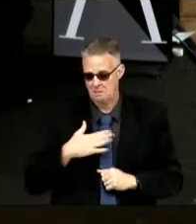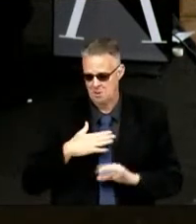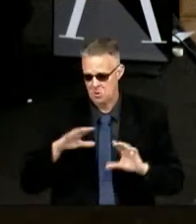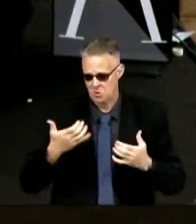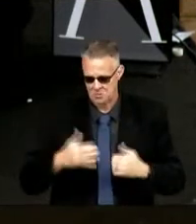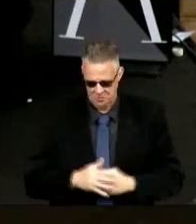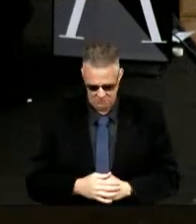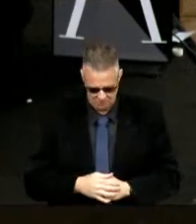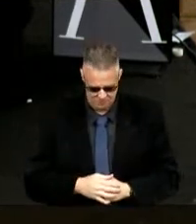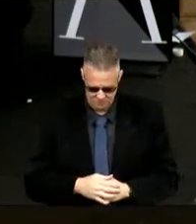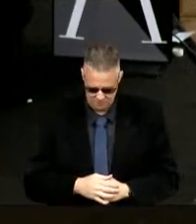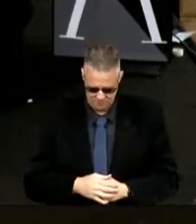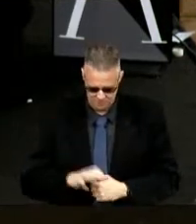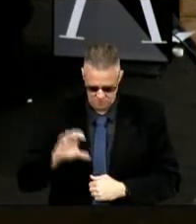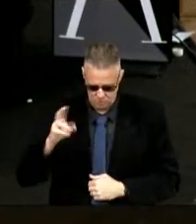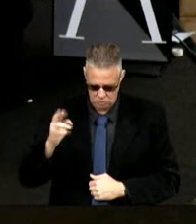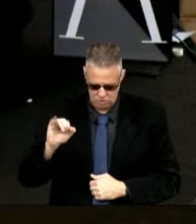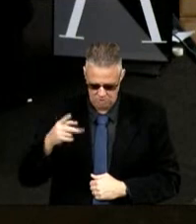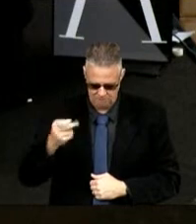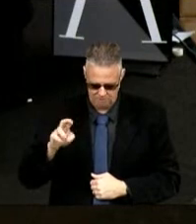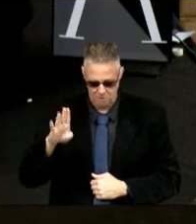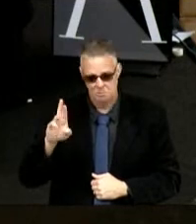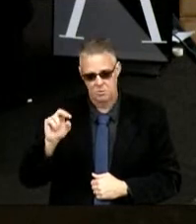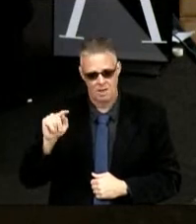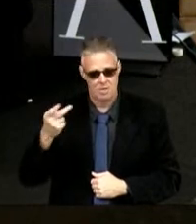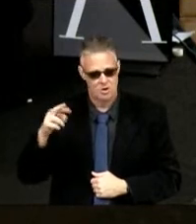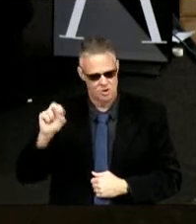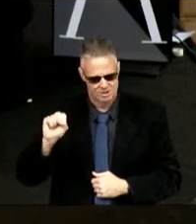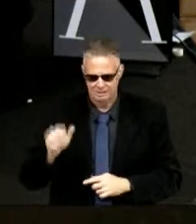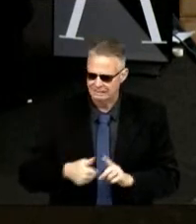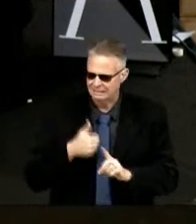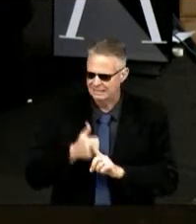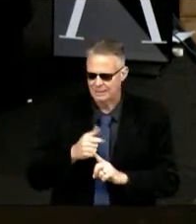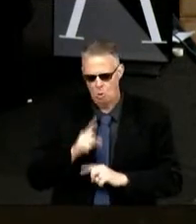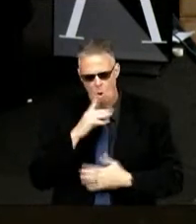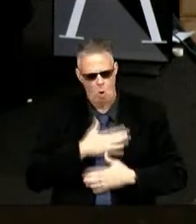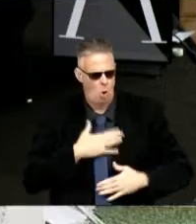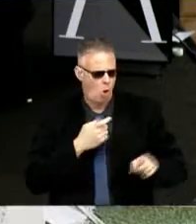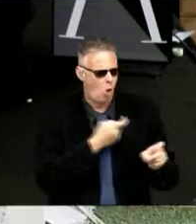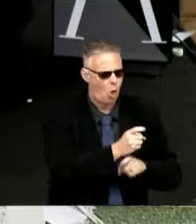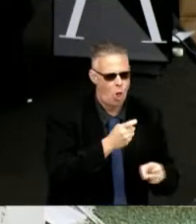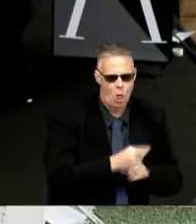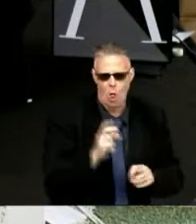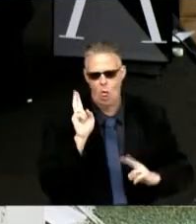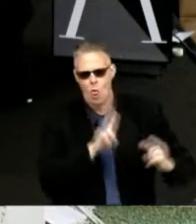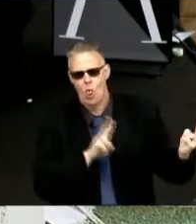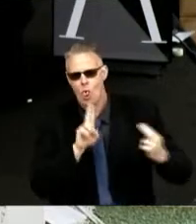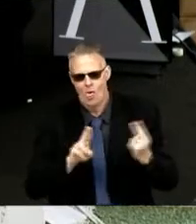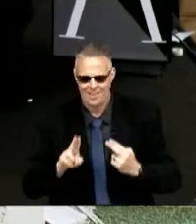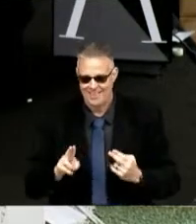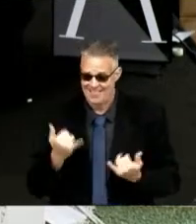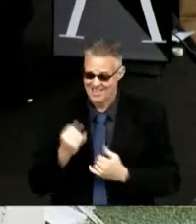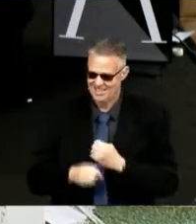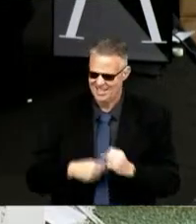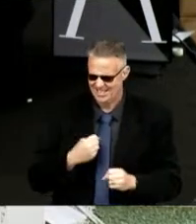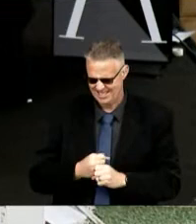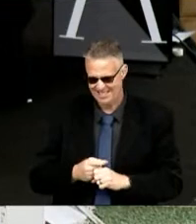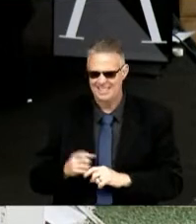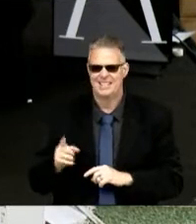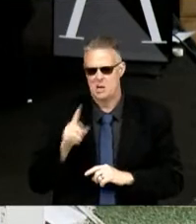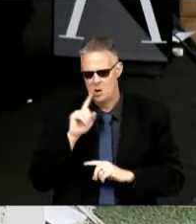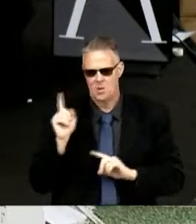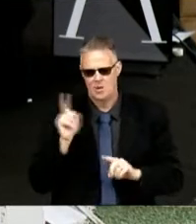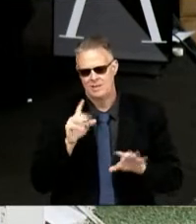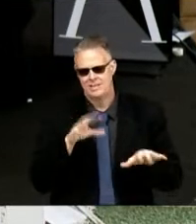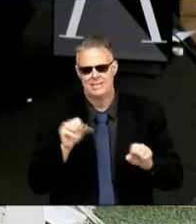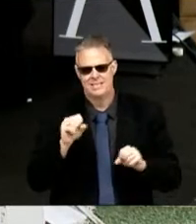crew. Christopher Brothers. Chris enjoys telling jokes with his friends. This year, Chris gained work experience at